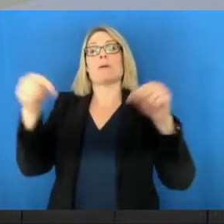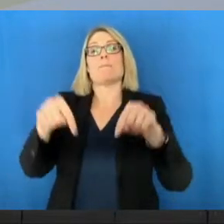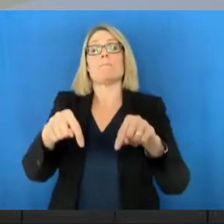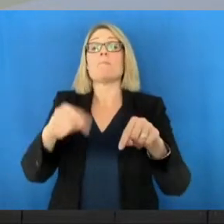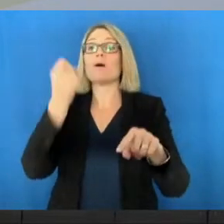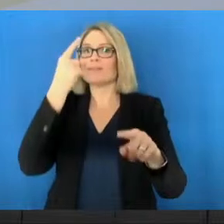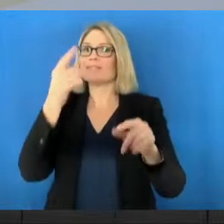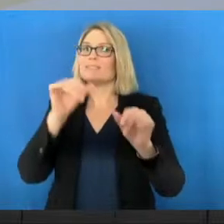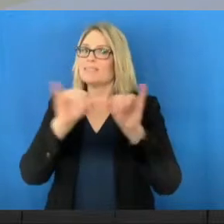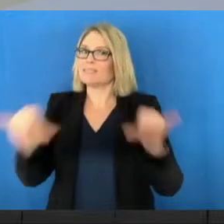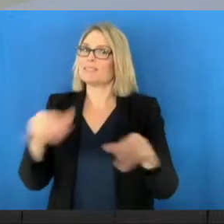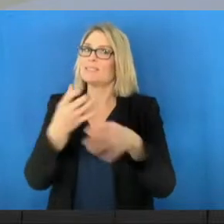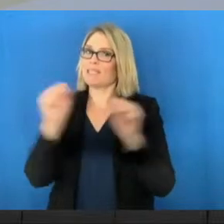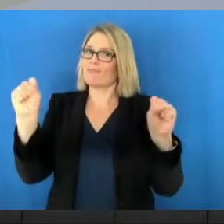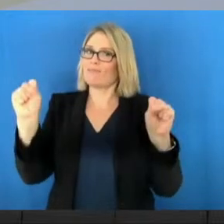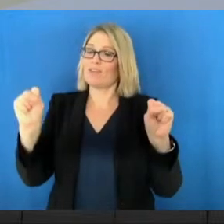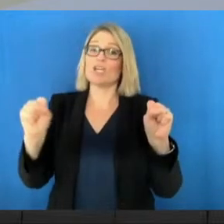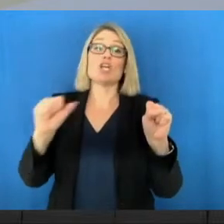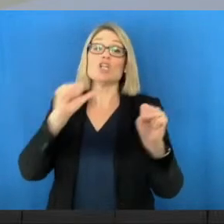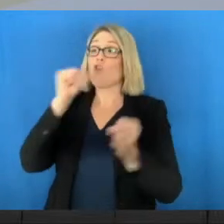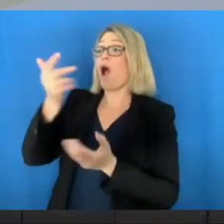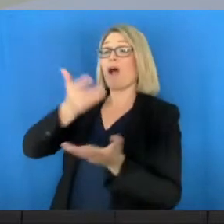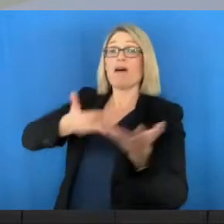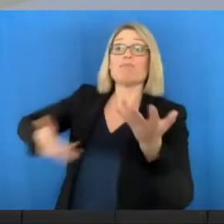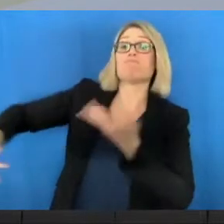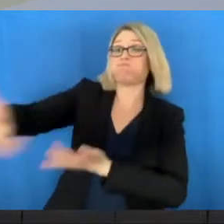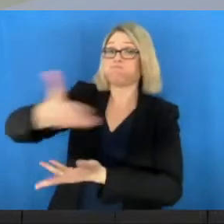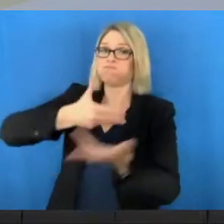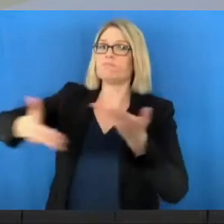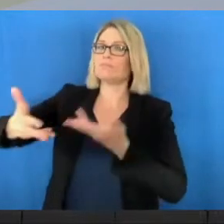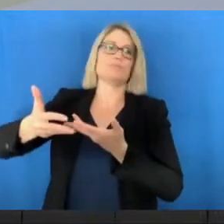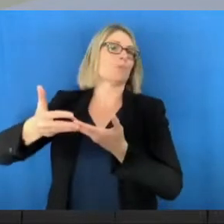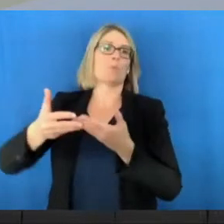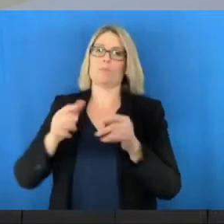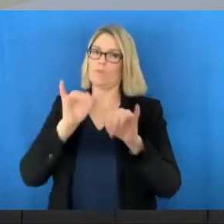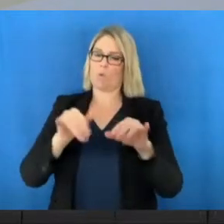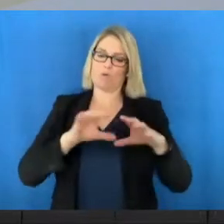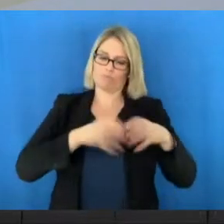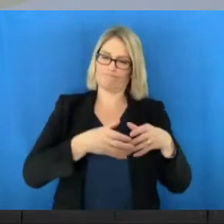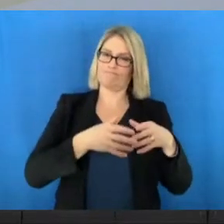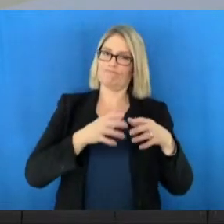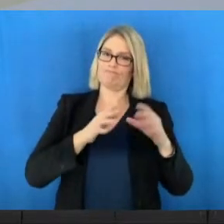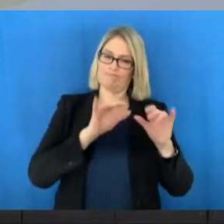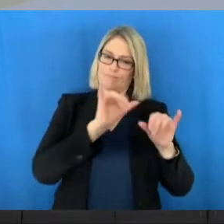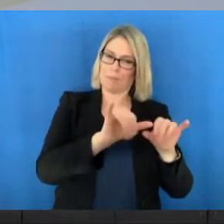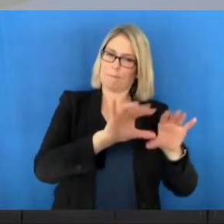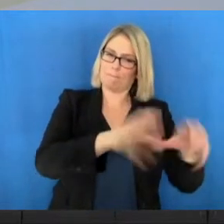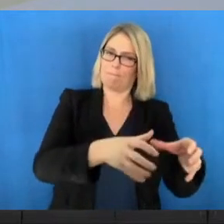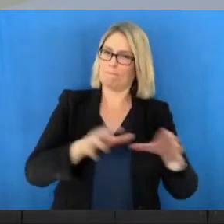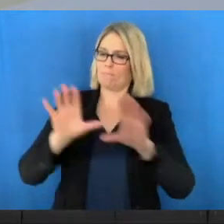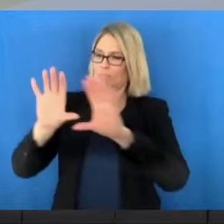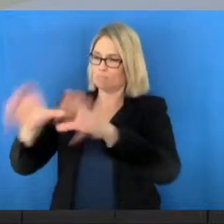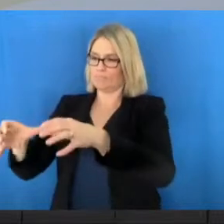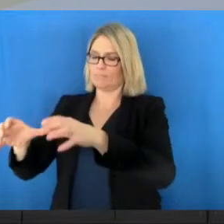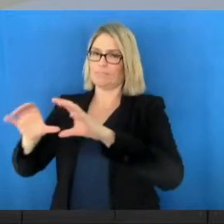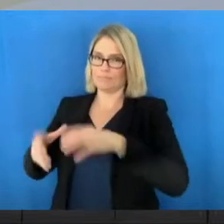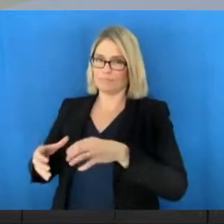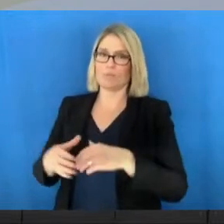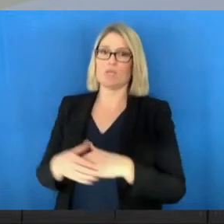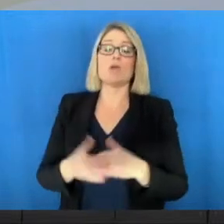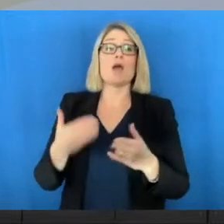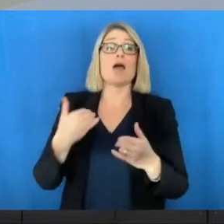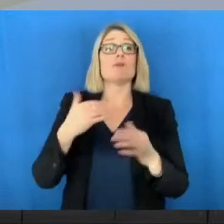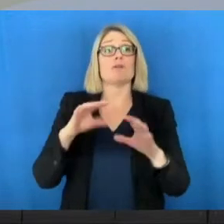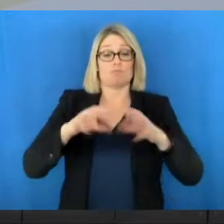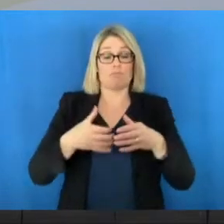safely, with no mixing at all of those cohorts. Right now, as you know, there's a cohort of 50